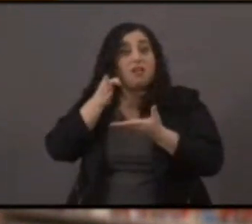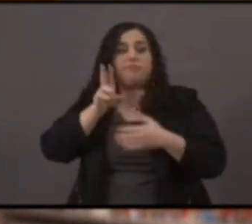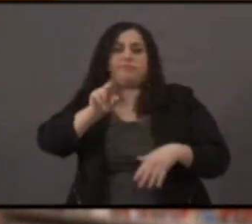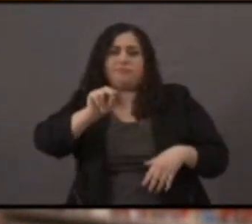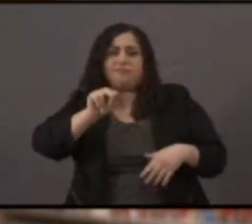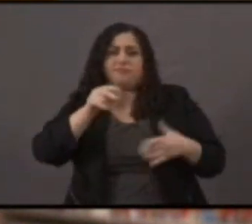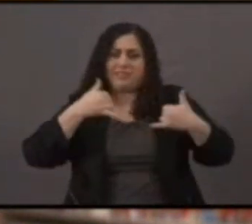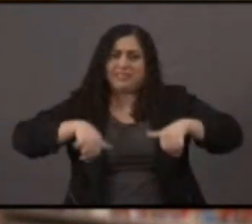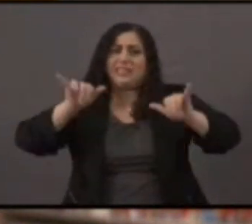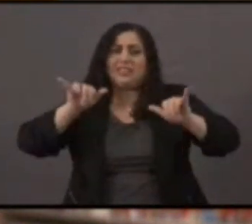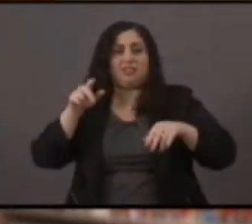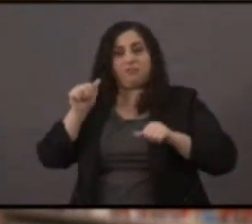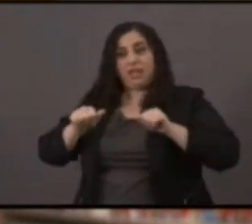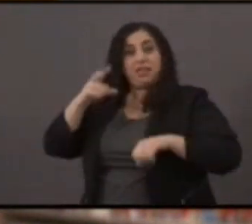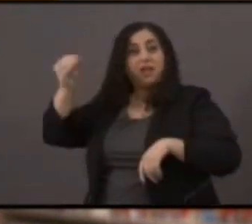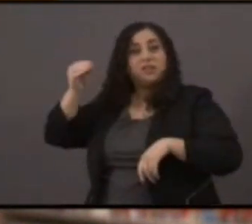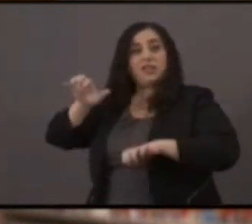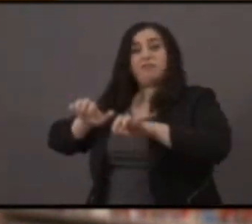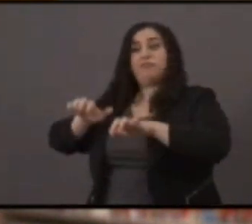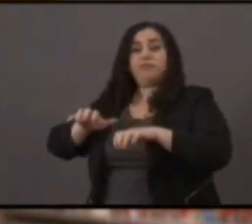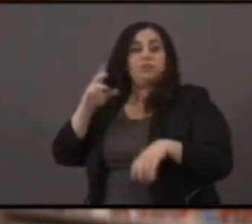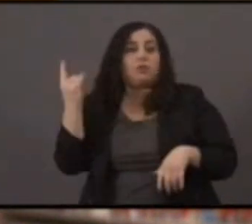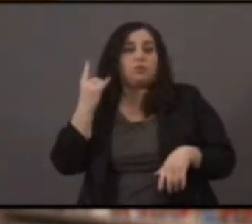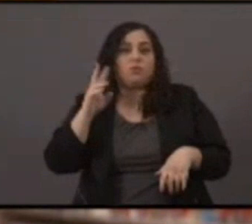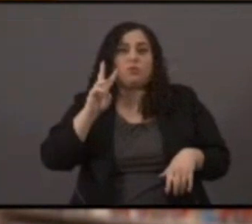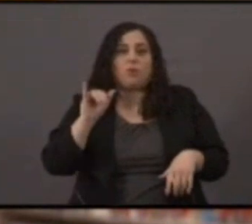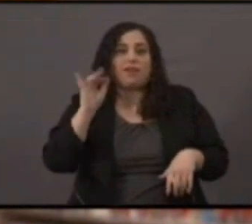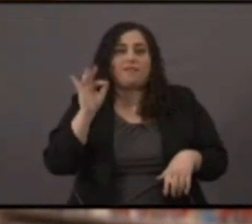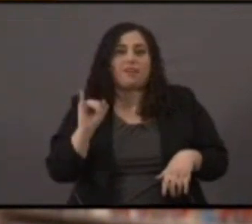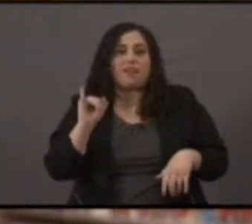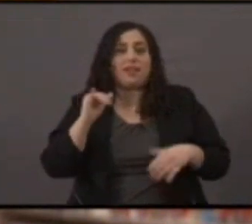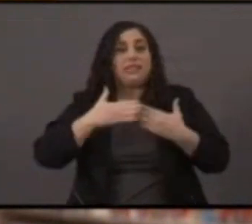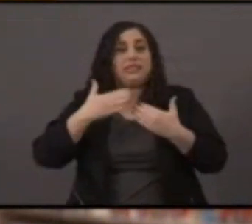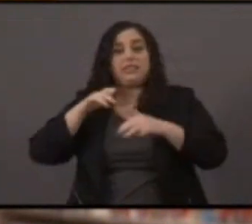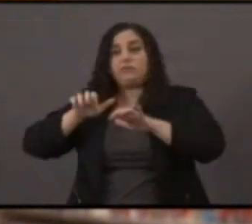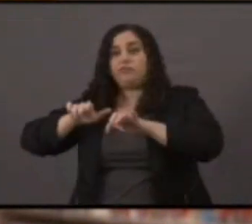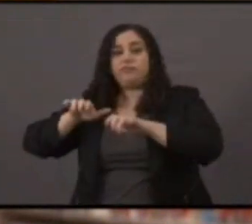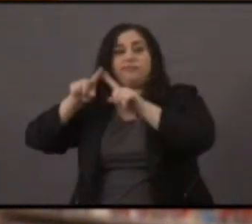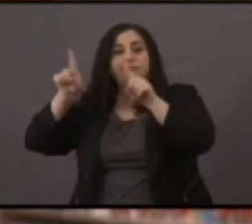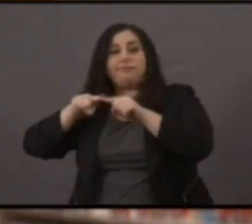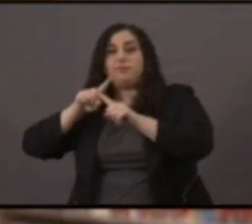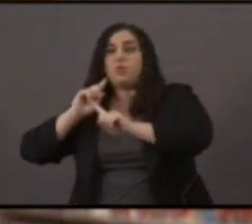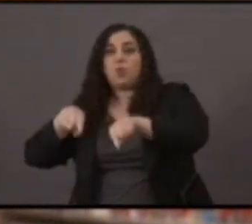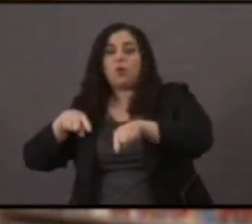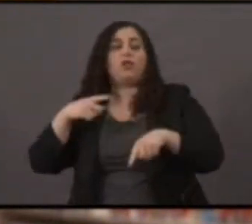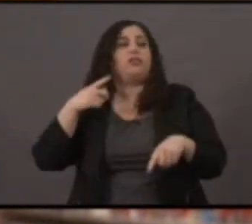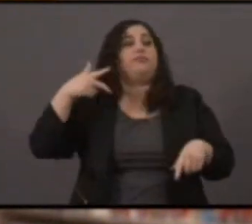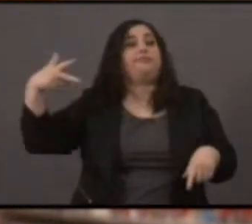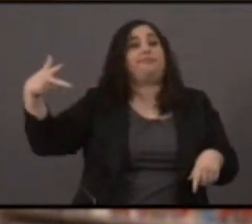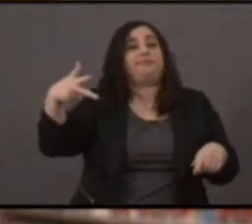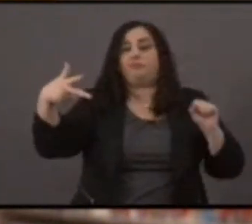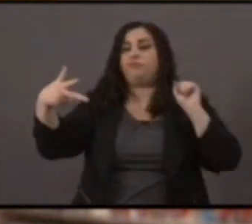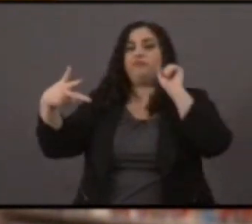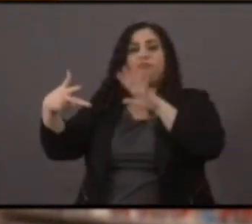people to access Wi-Fi and made it easy for patrons to pick up books they reserved online. City employees